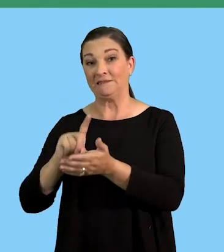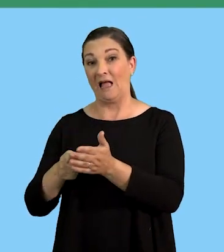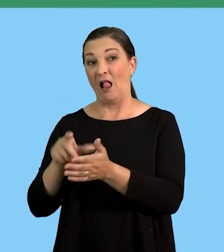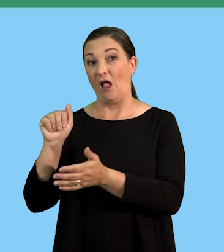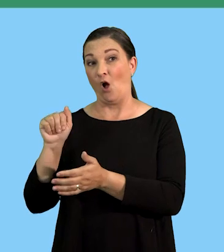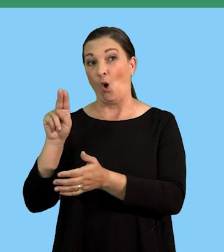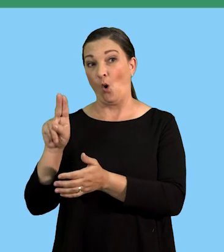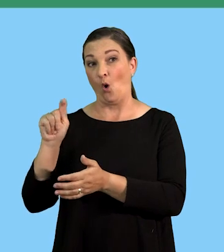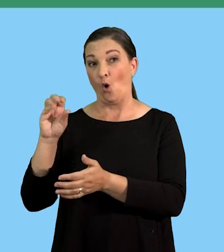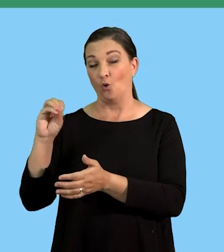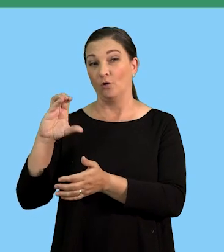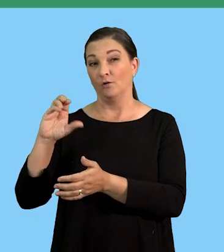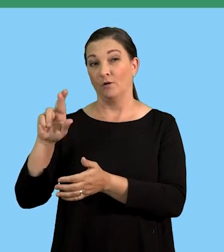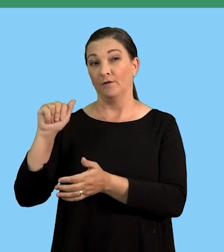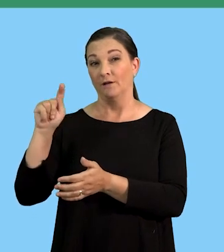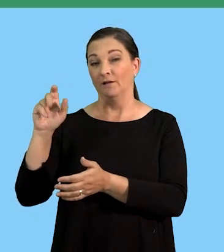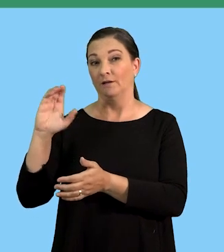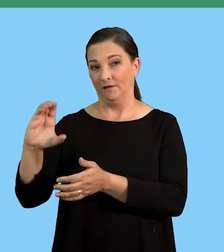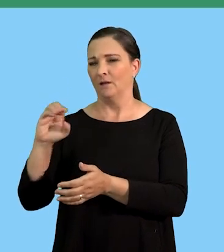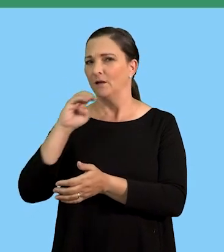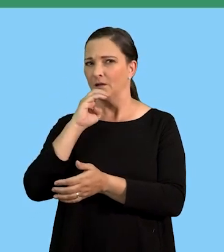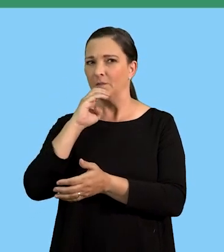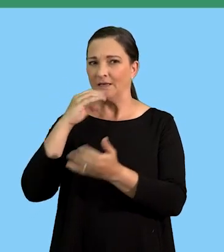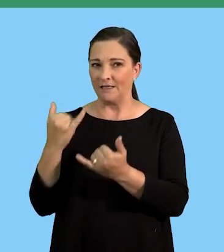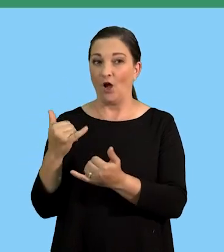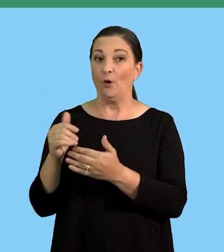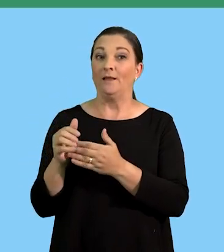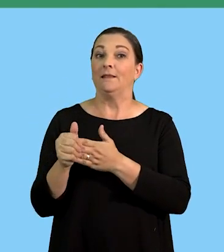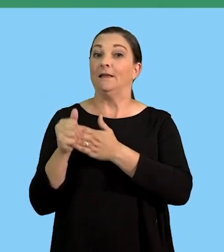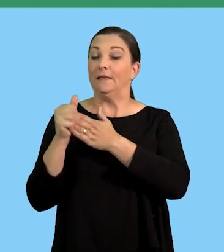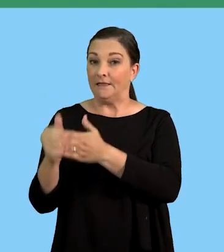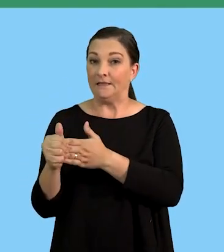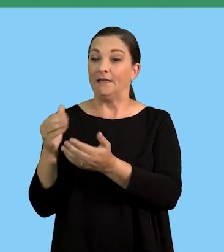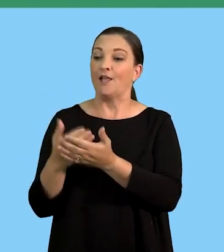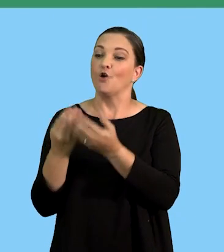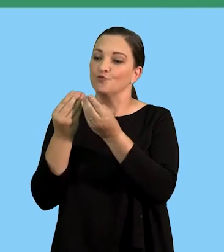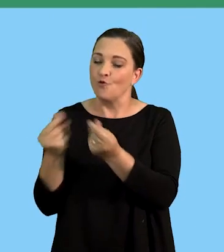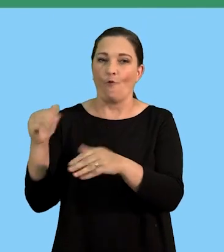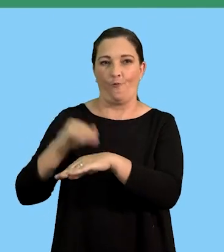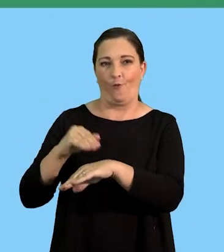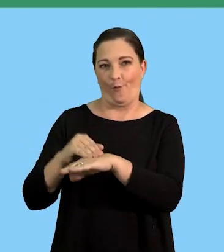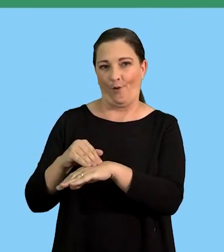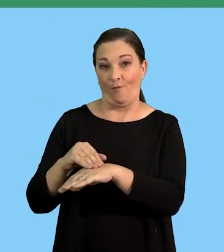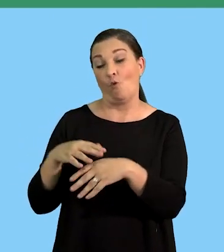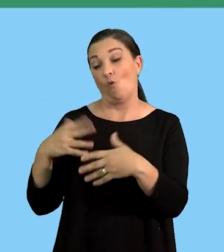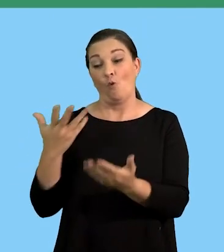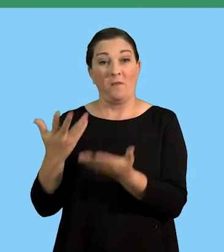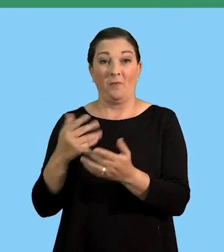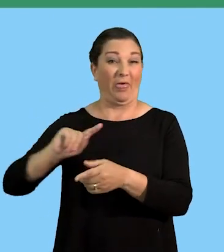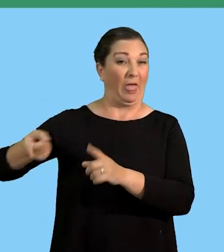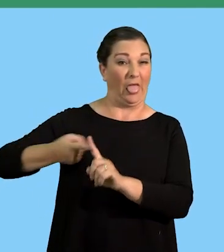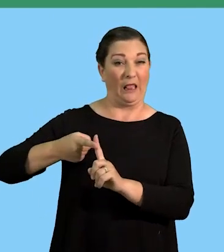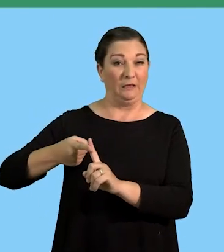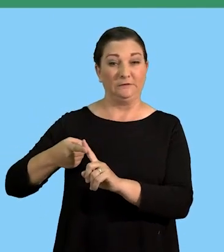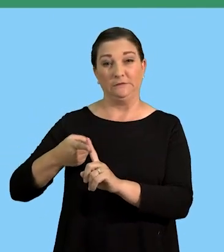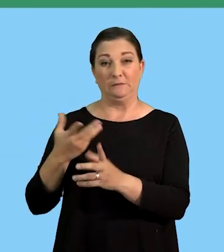When all information is available to solve the problem. That is one. Number two, in an urgent situation, for example,